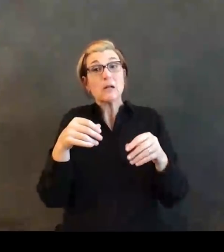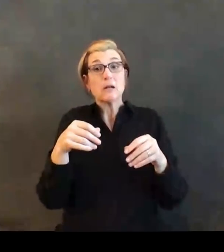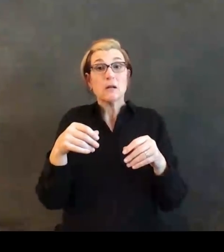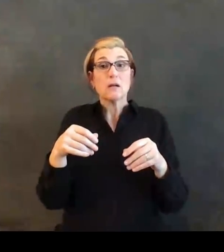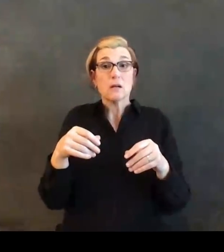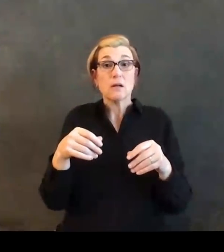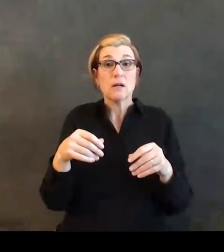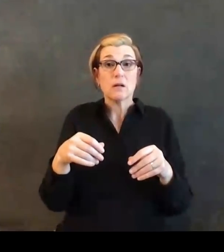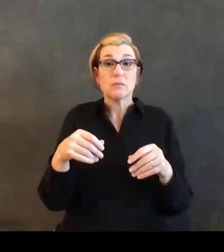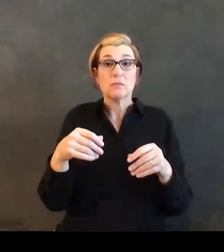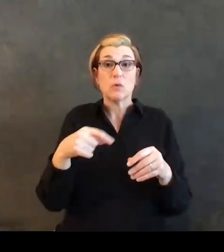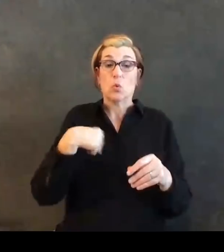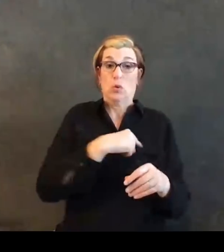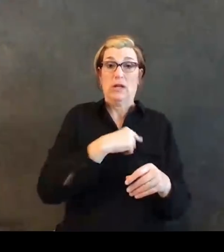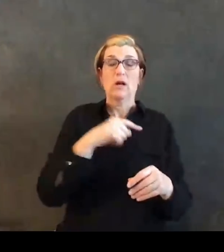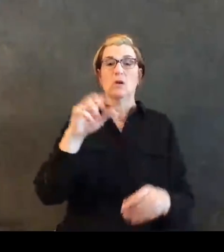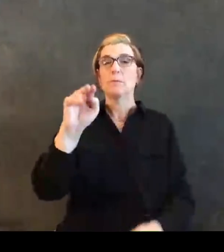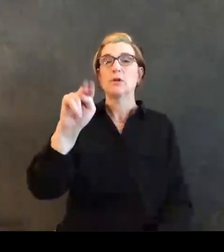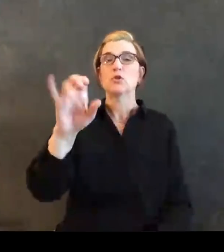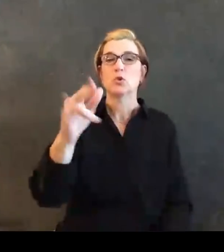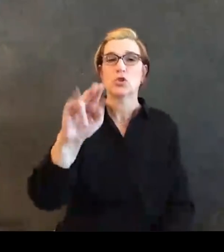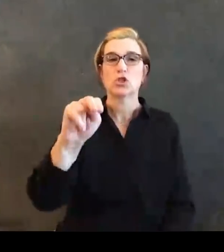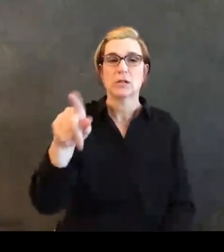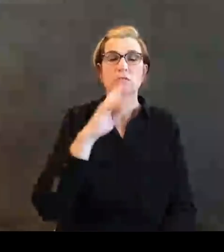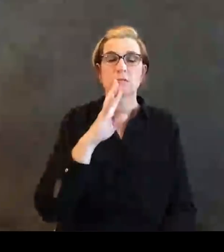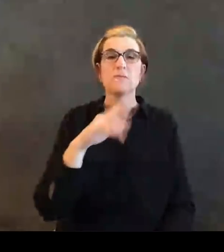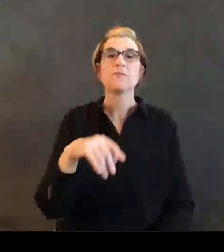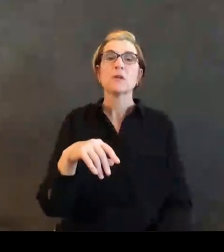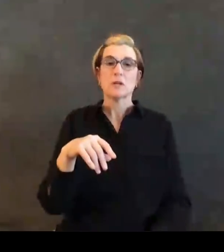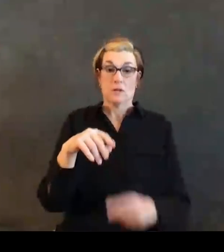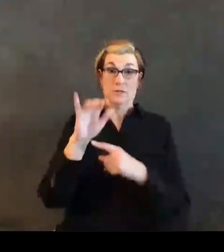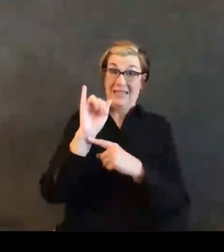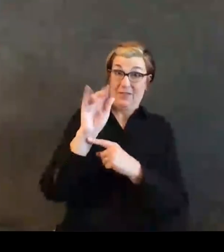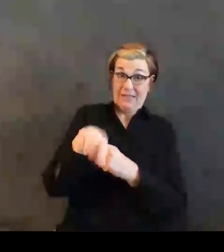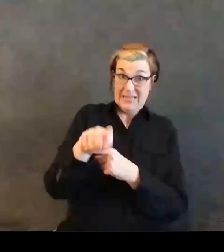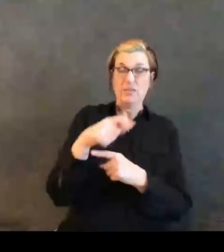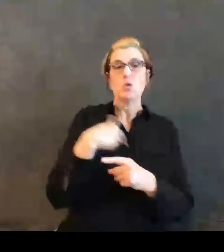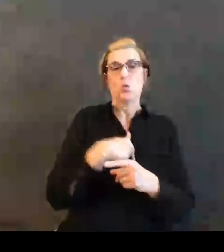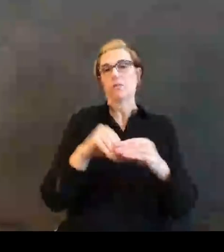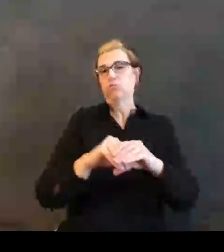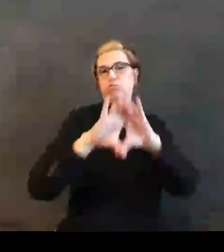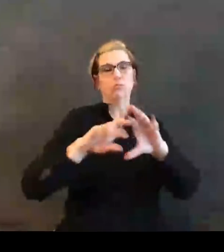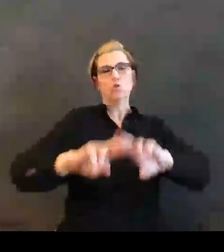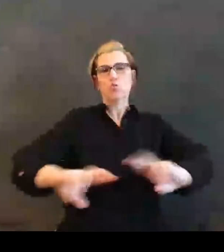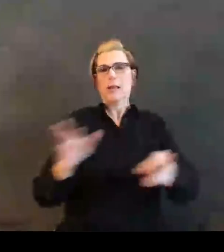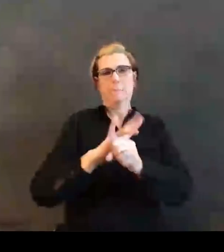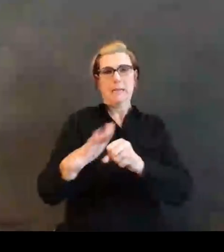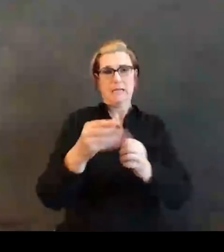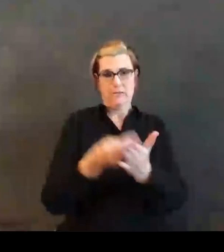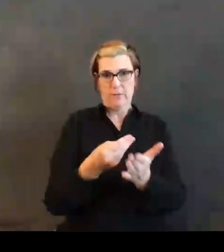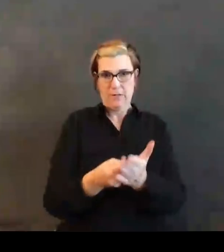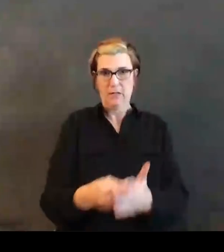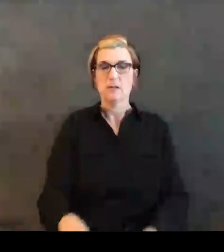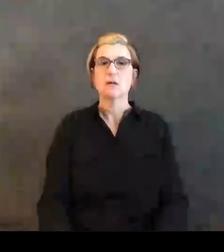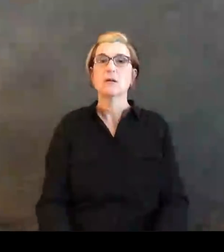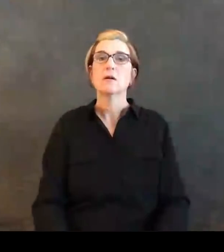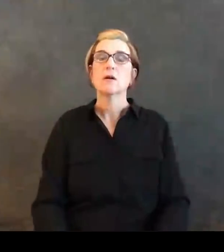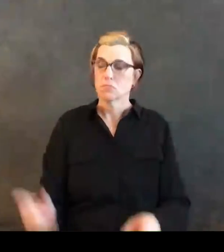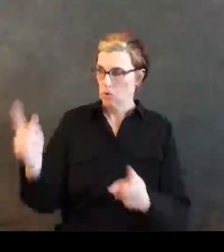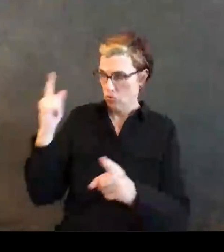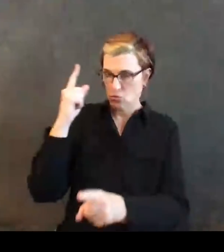is a significant amount of money, if needed, to cover the economy. And don't forget, a lot of this is going to be to keep companies that are very